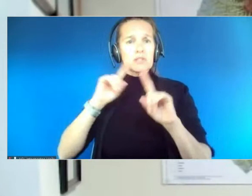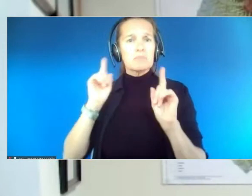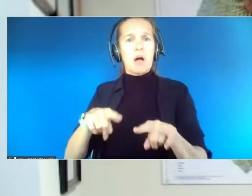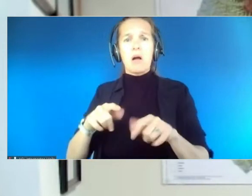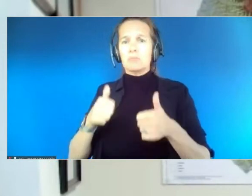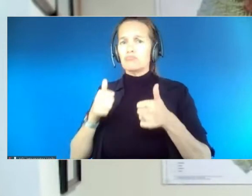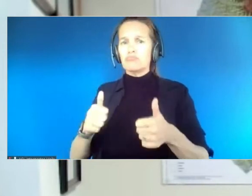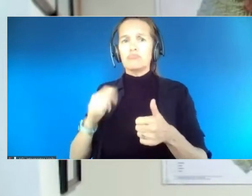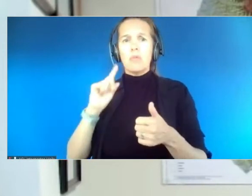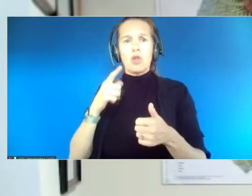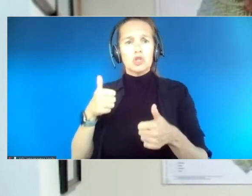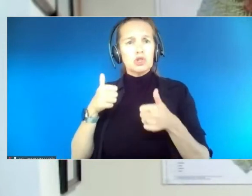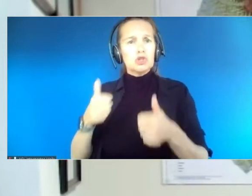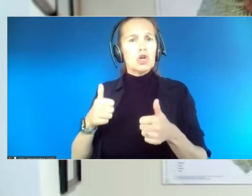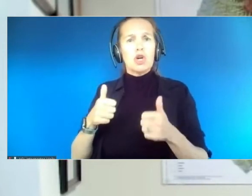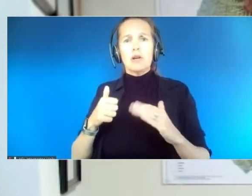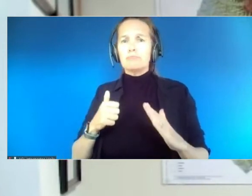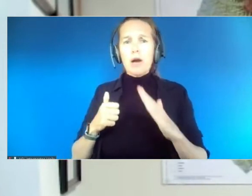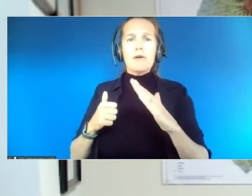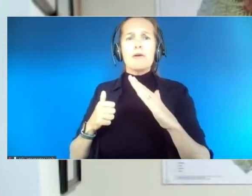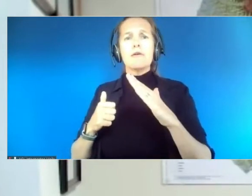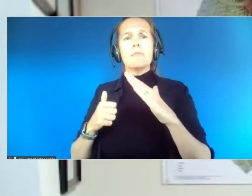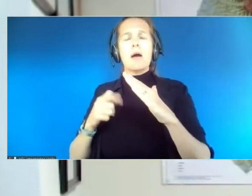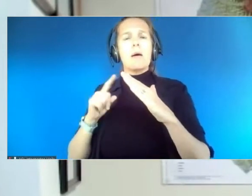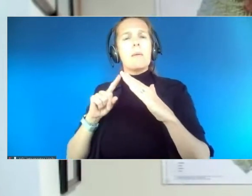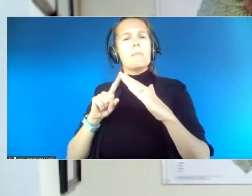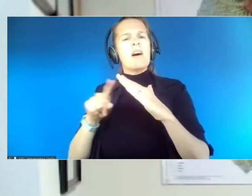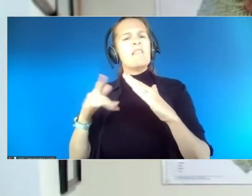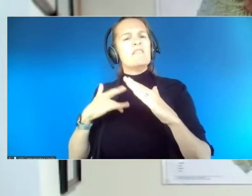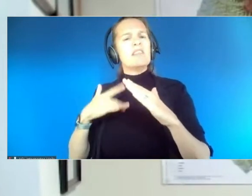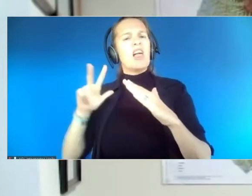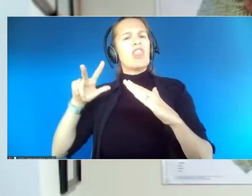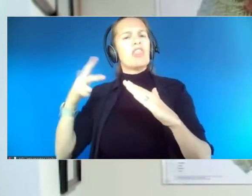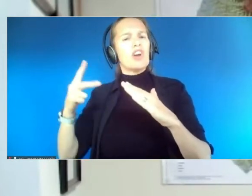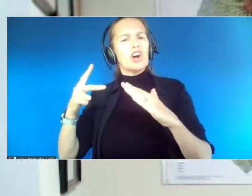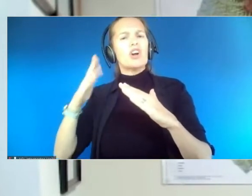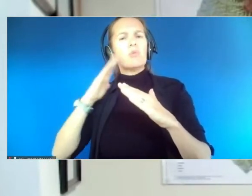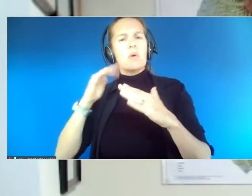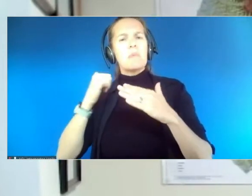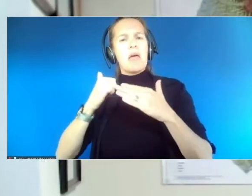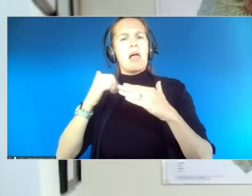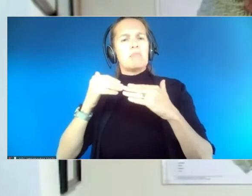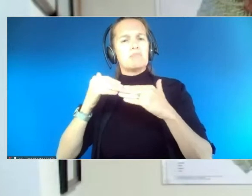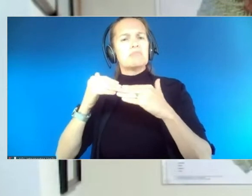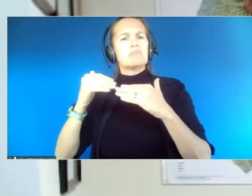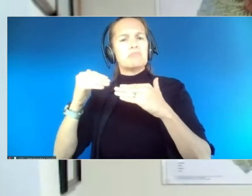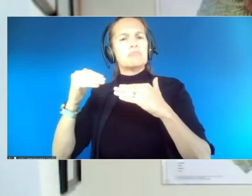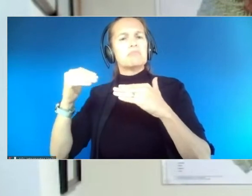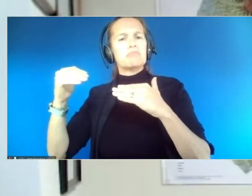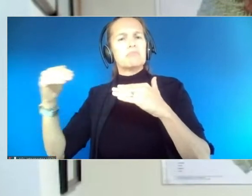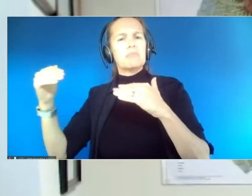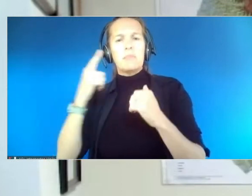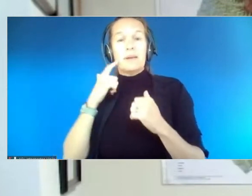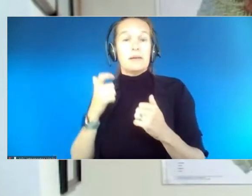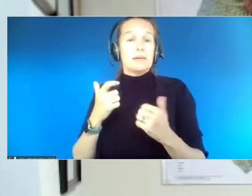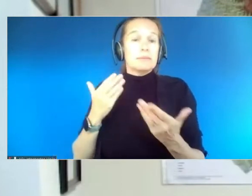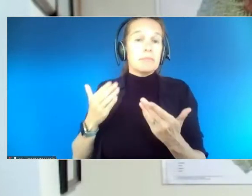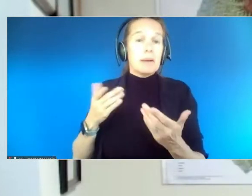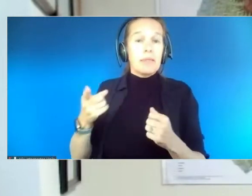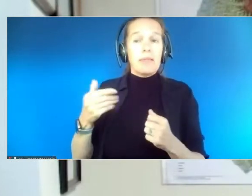initial 2-dose series, but a 3rd dose will be useful for them because they have other